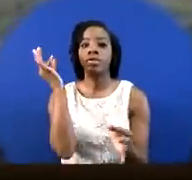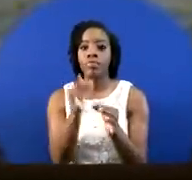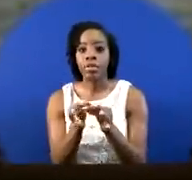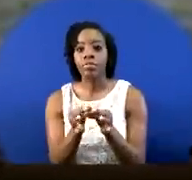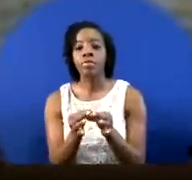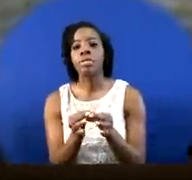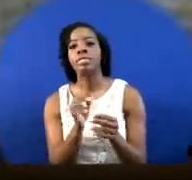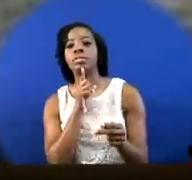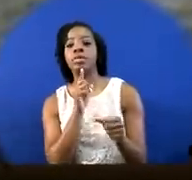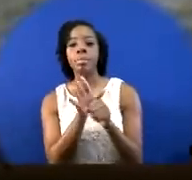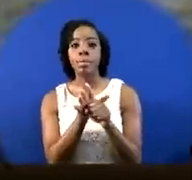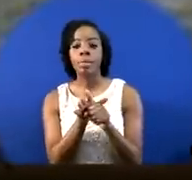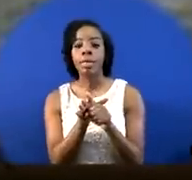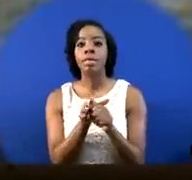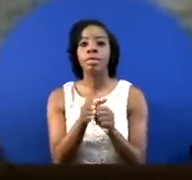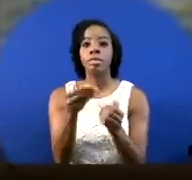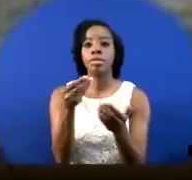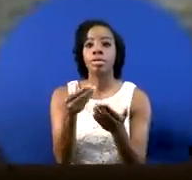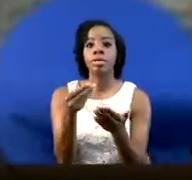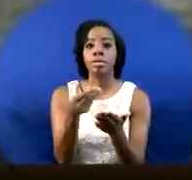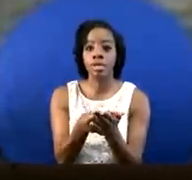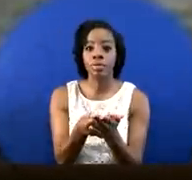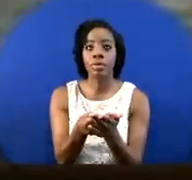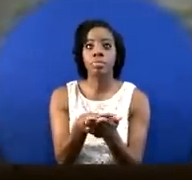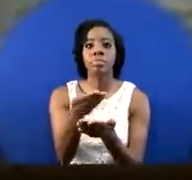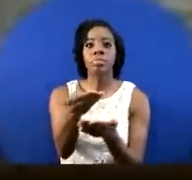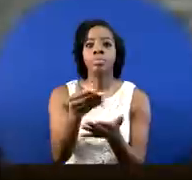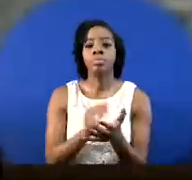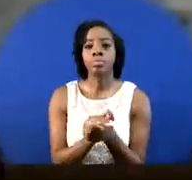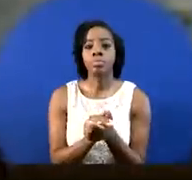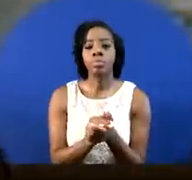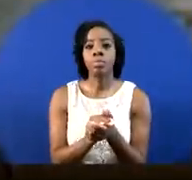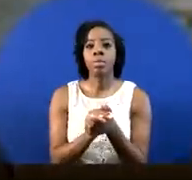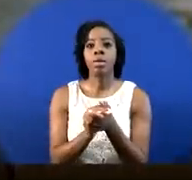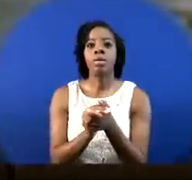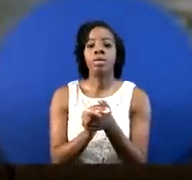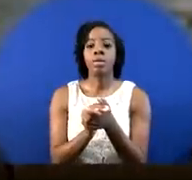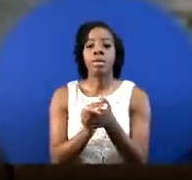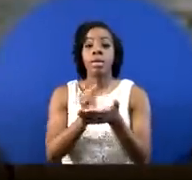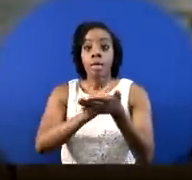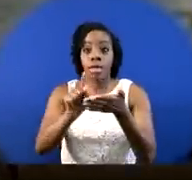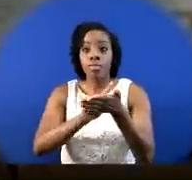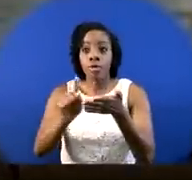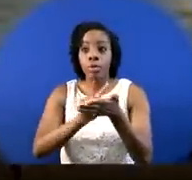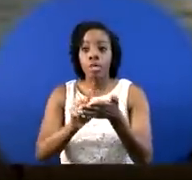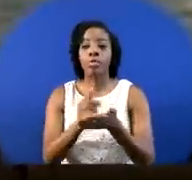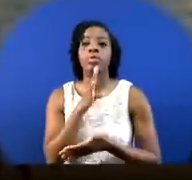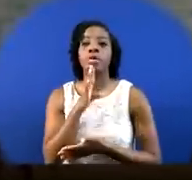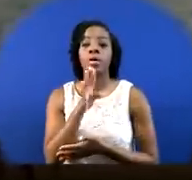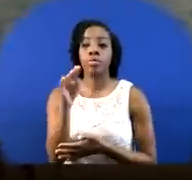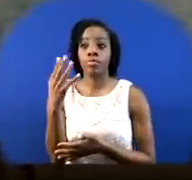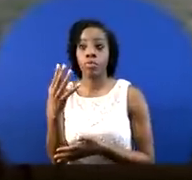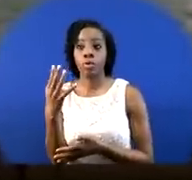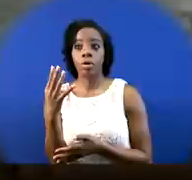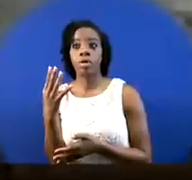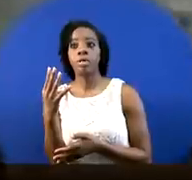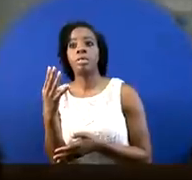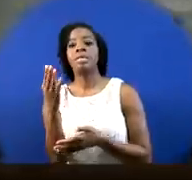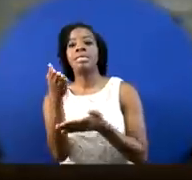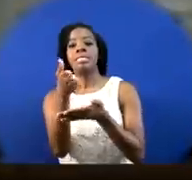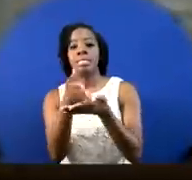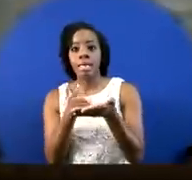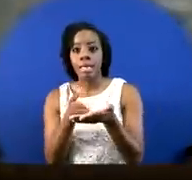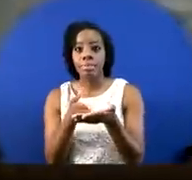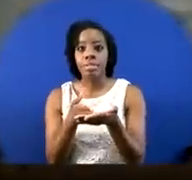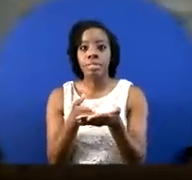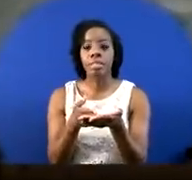generosity in this regard. Every week, we speak about four areas of giving. I've spoken to you about three. This week, the fourth